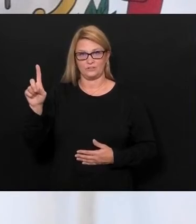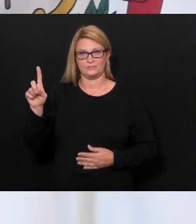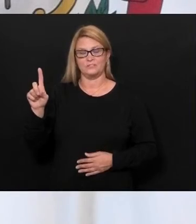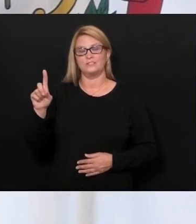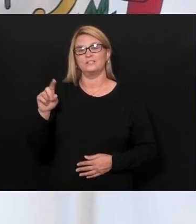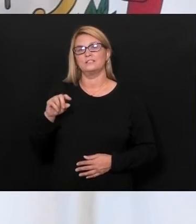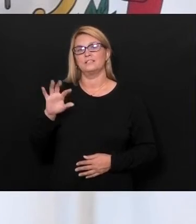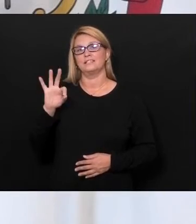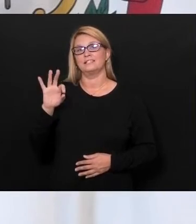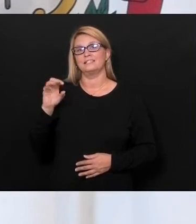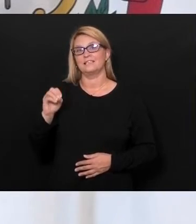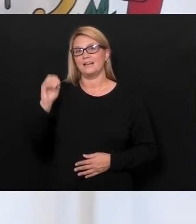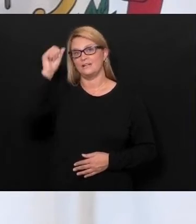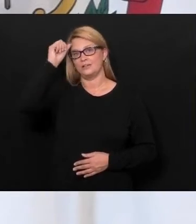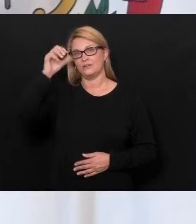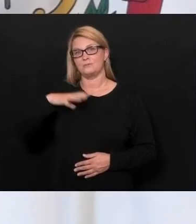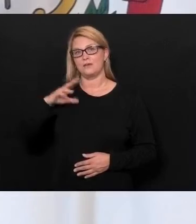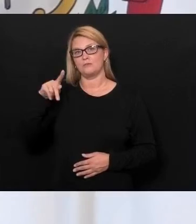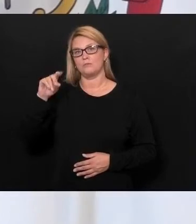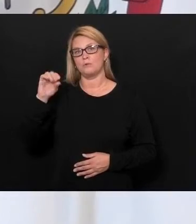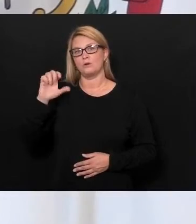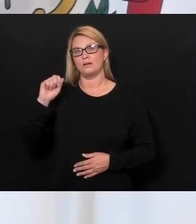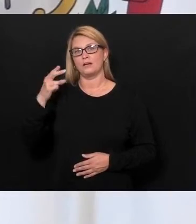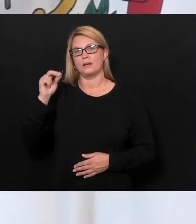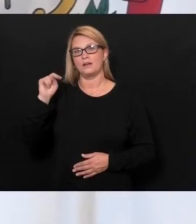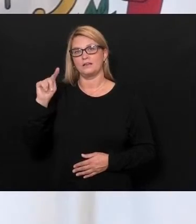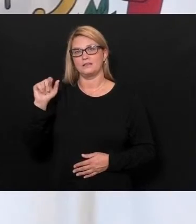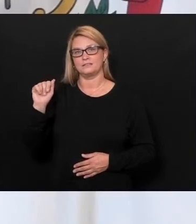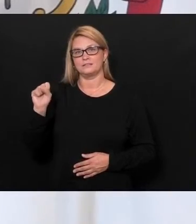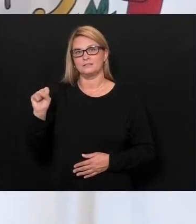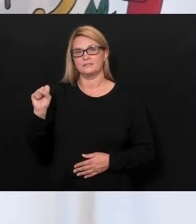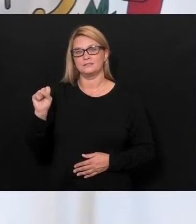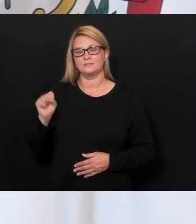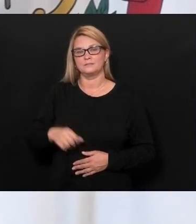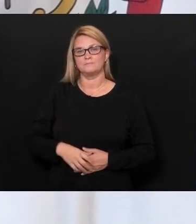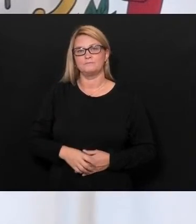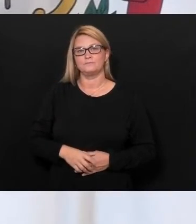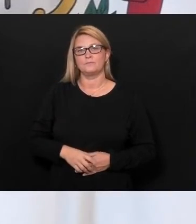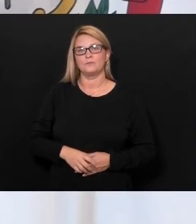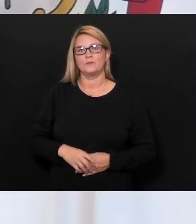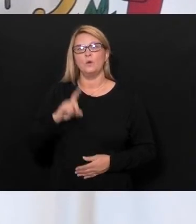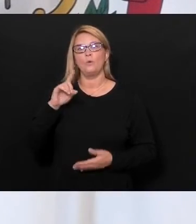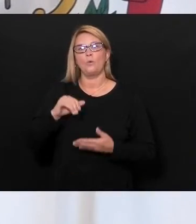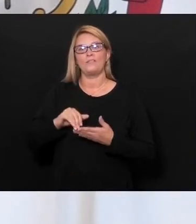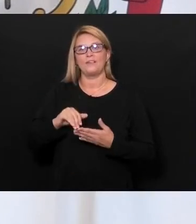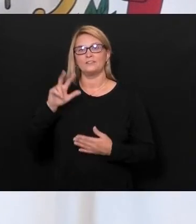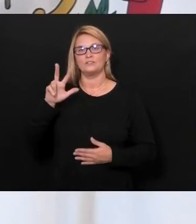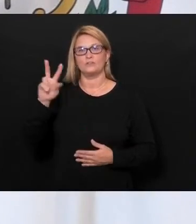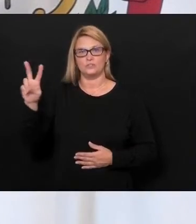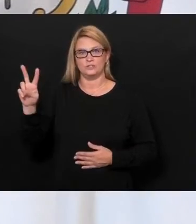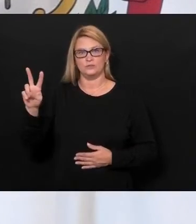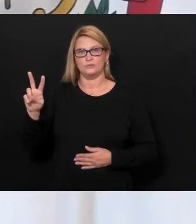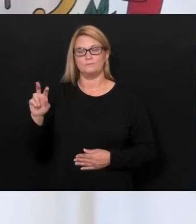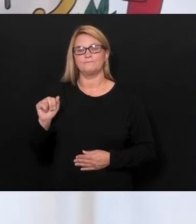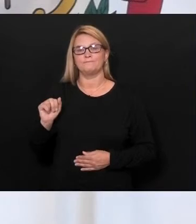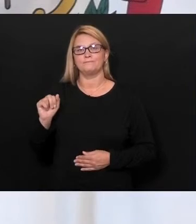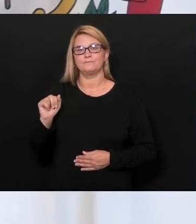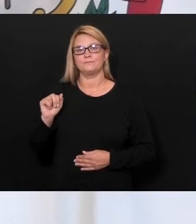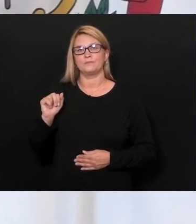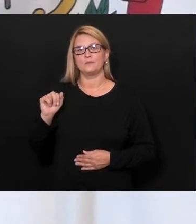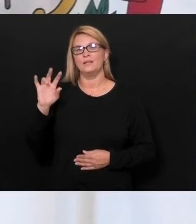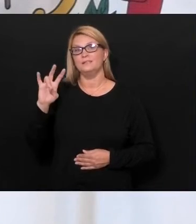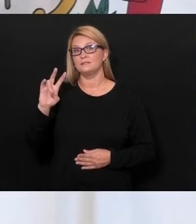a 90-year-old male from Pocahontas County. Our 1,032nd death is